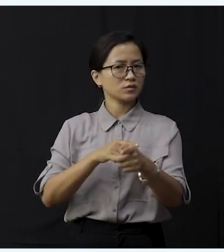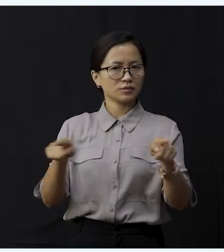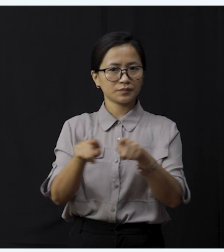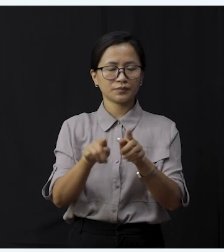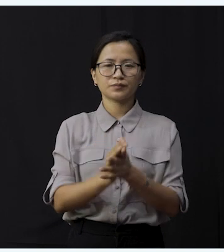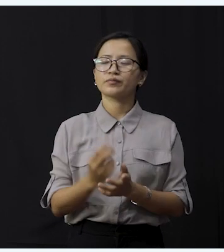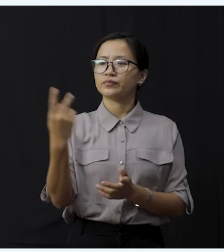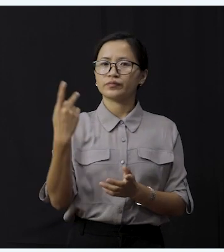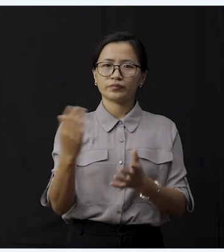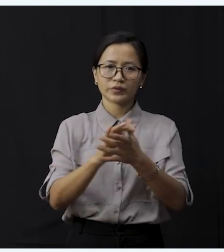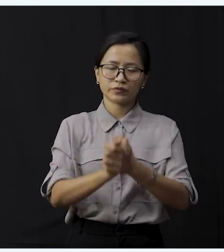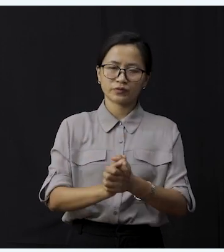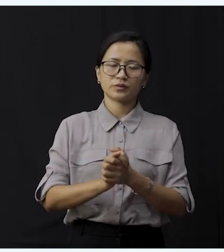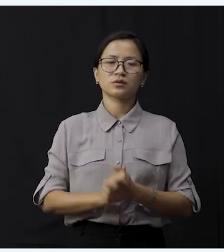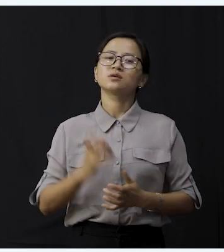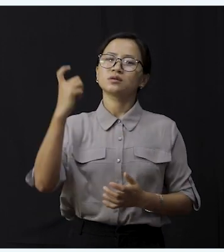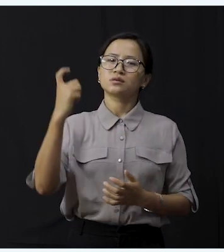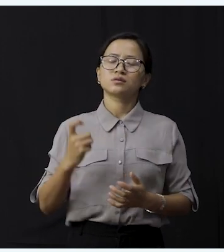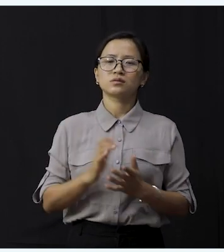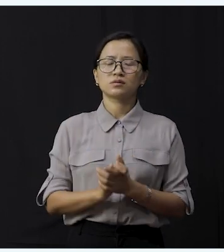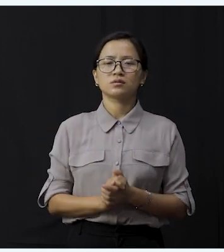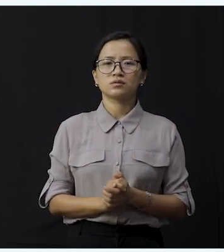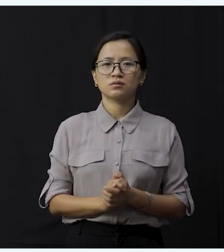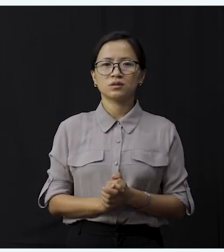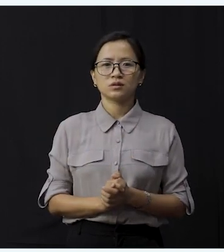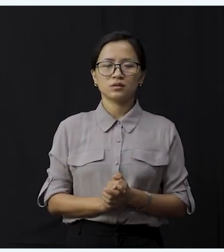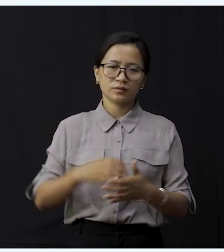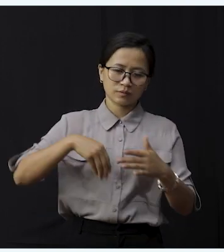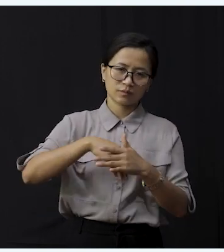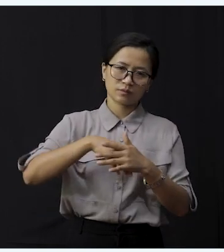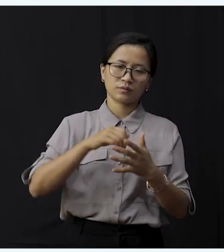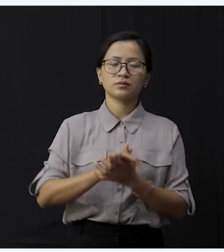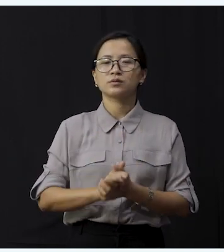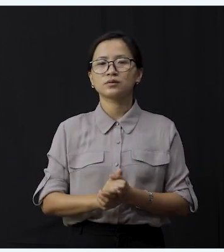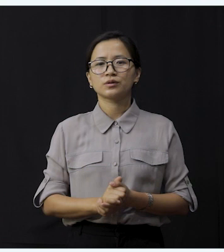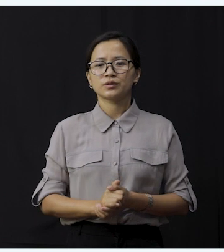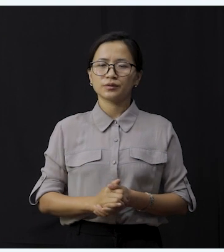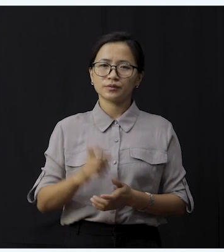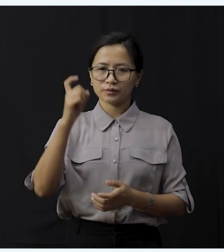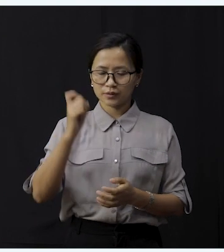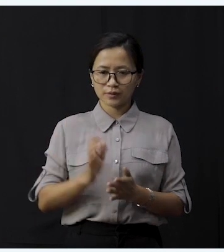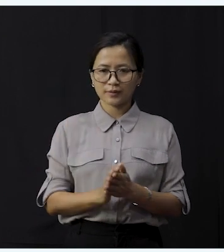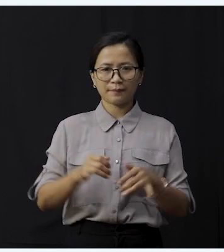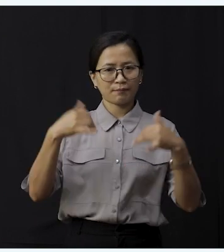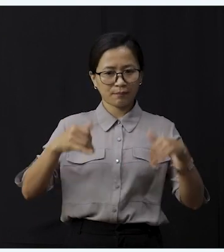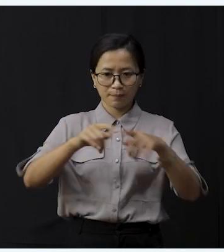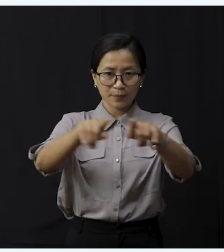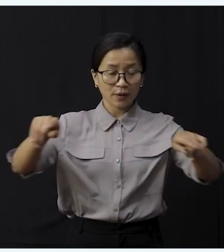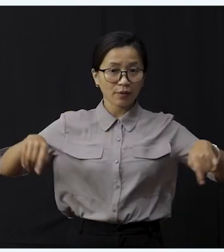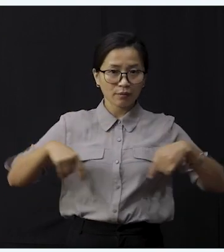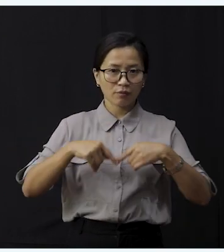yes or no? But you need, so in order to play a football, you need a playground. But a